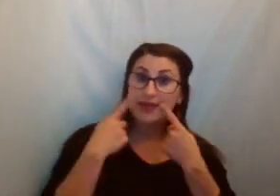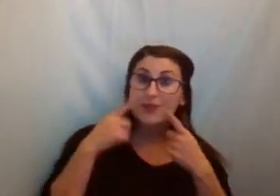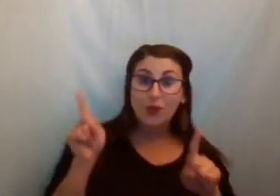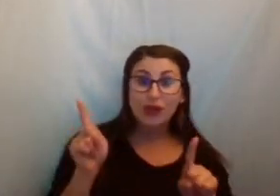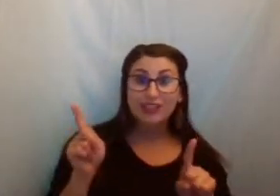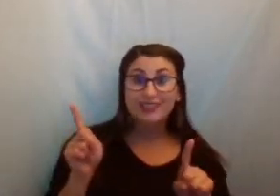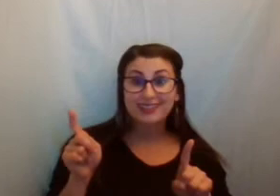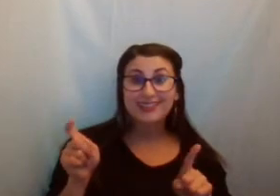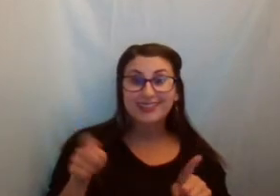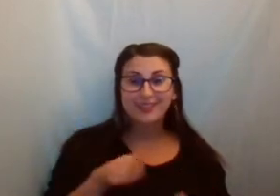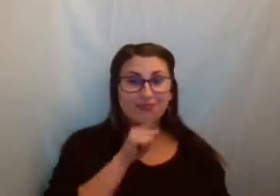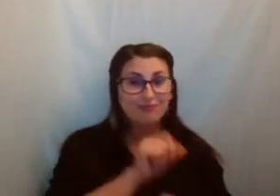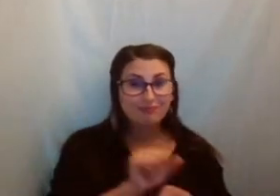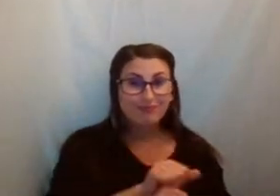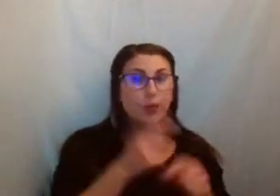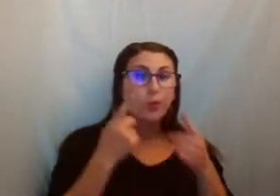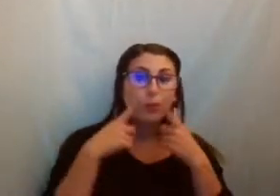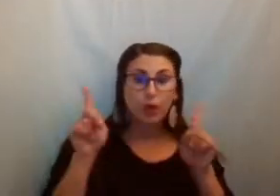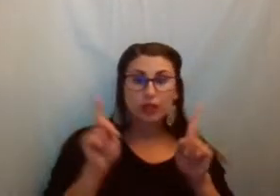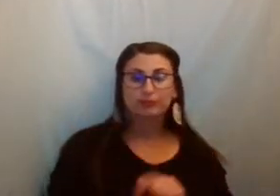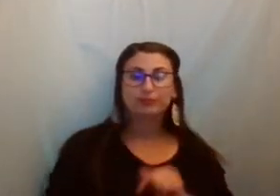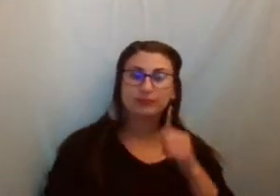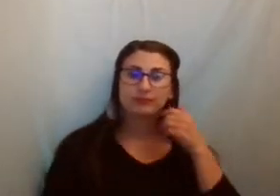Okay, so it works.